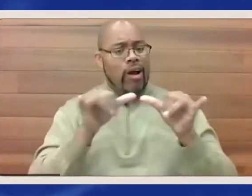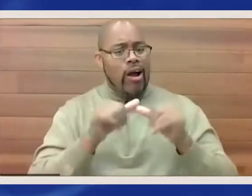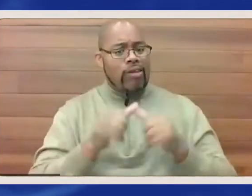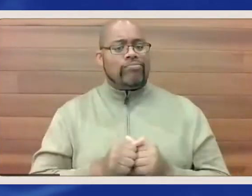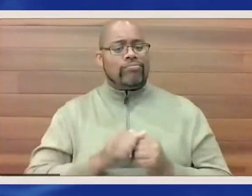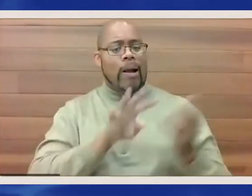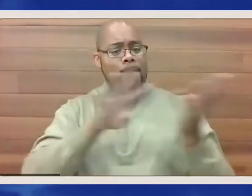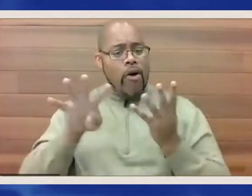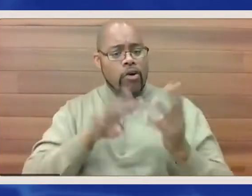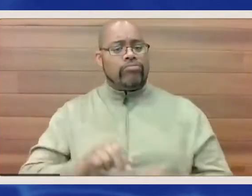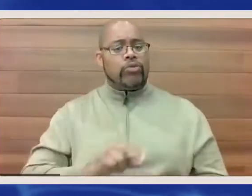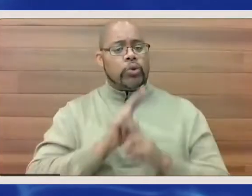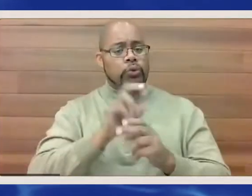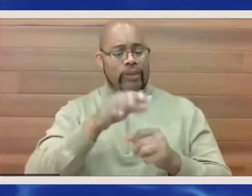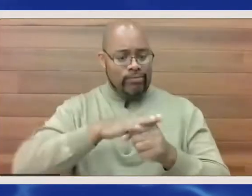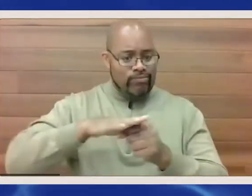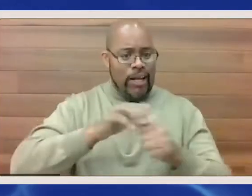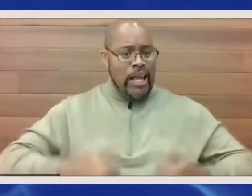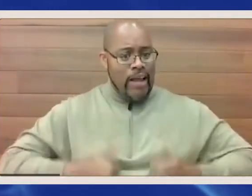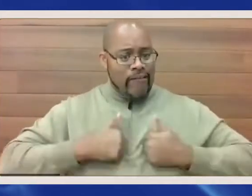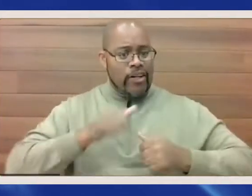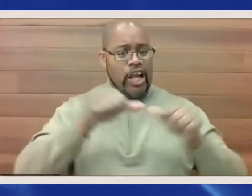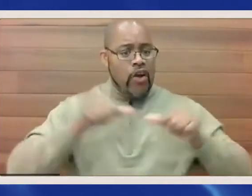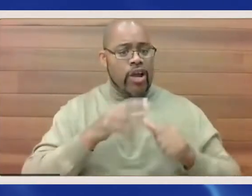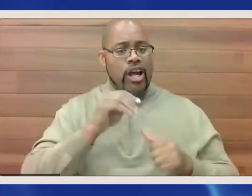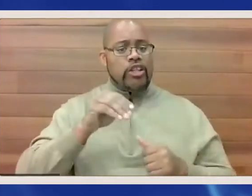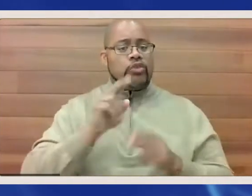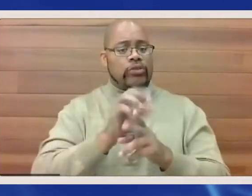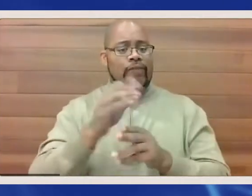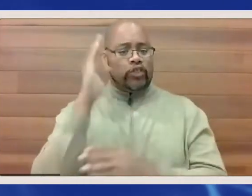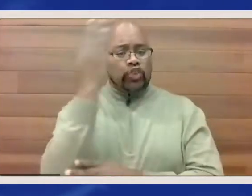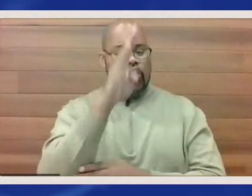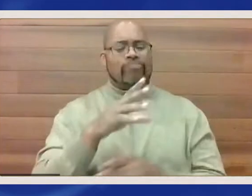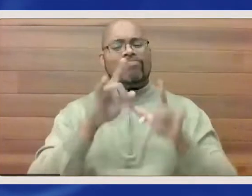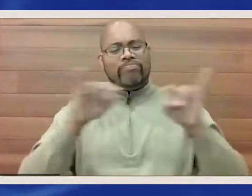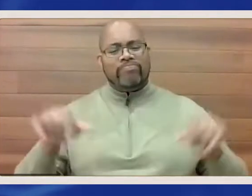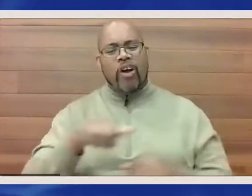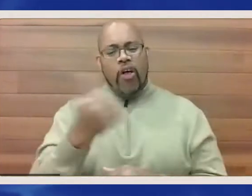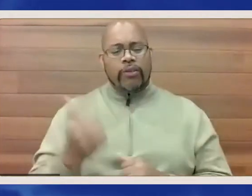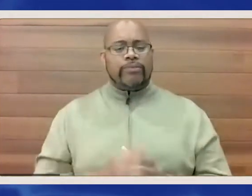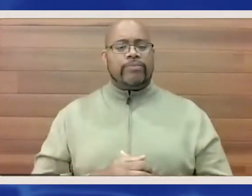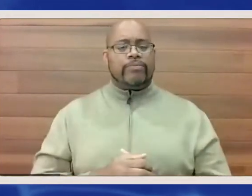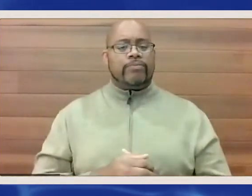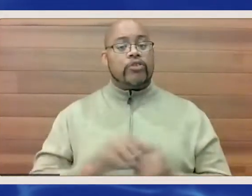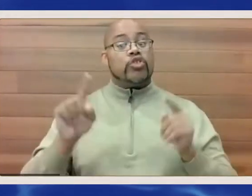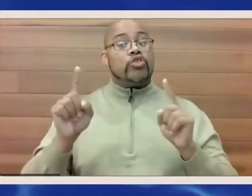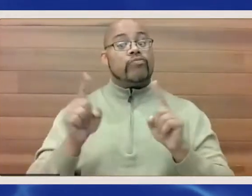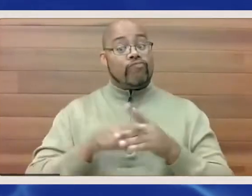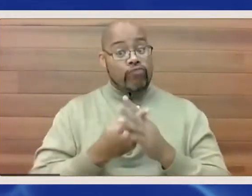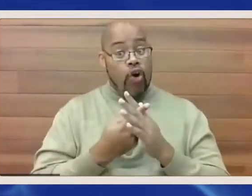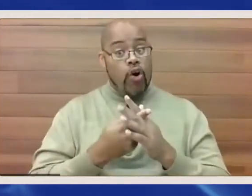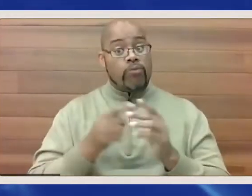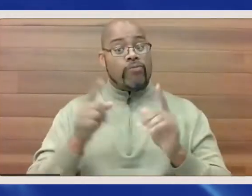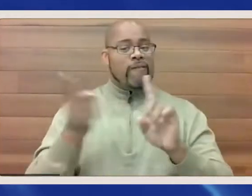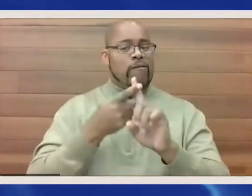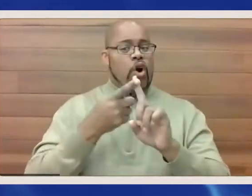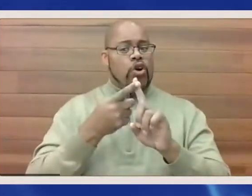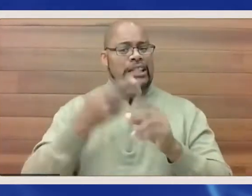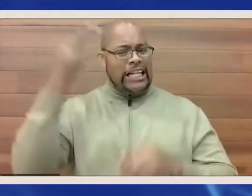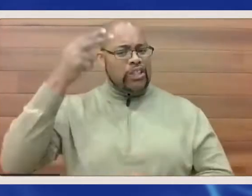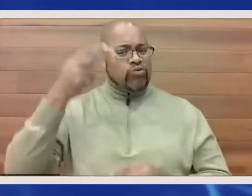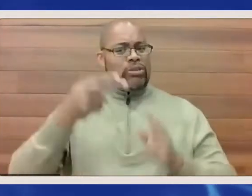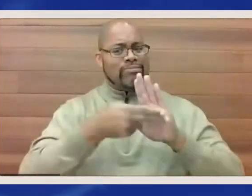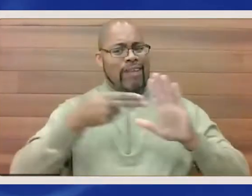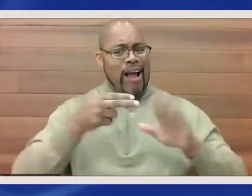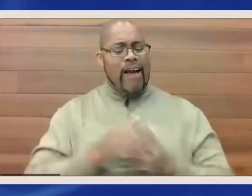migration, habitat, use of sharks, and etc. So let's start with the history of shark tagging. The